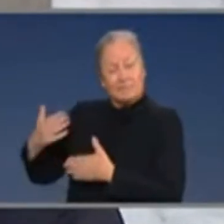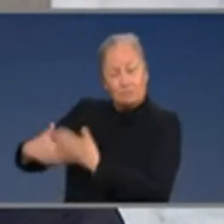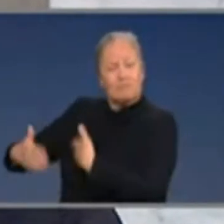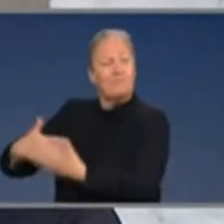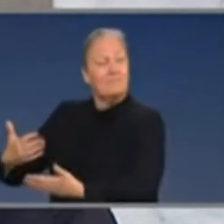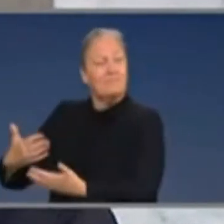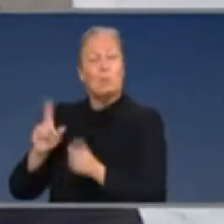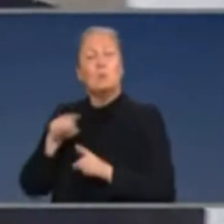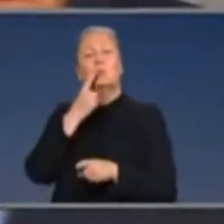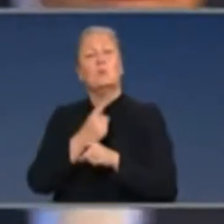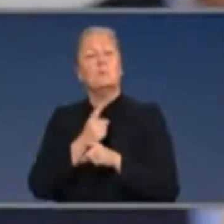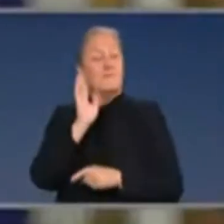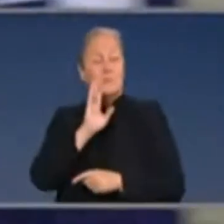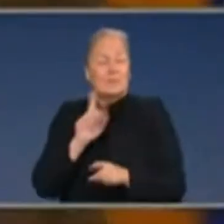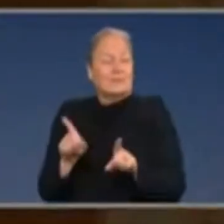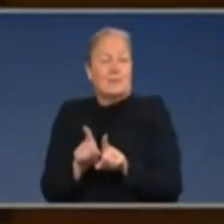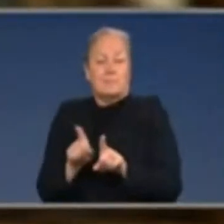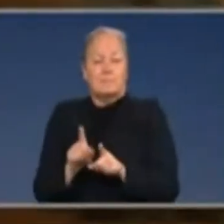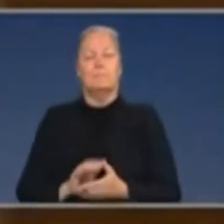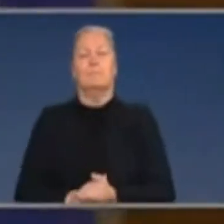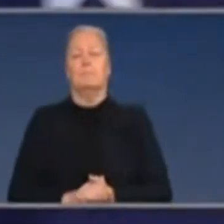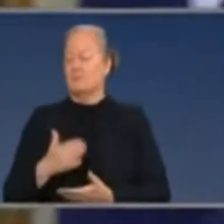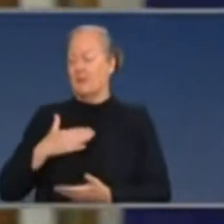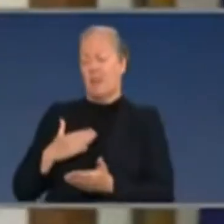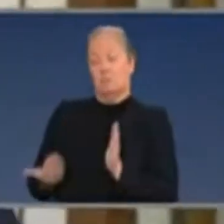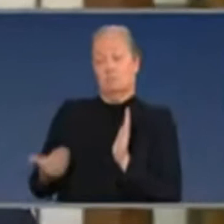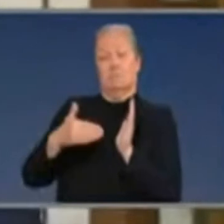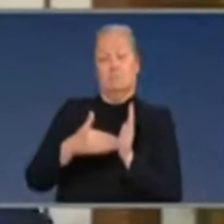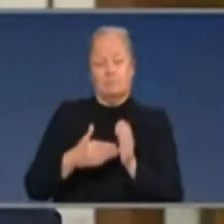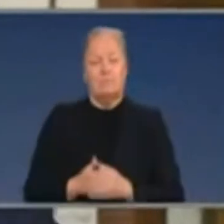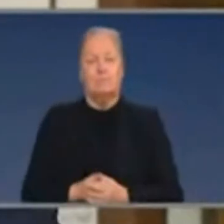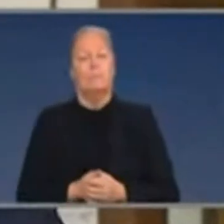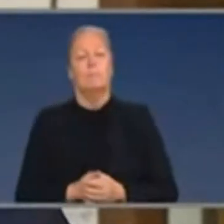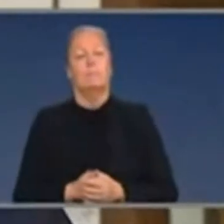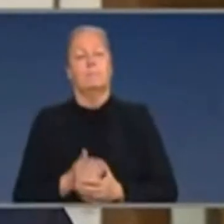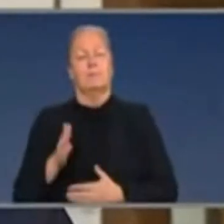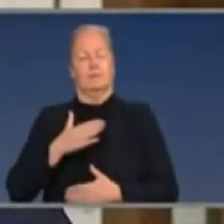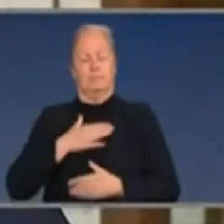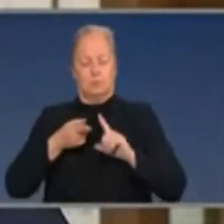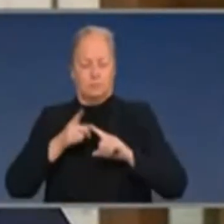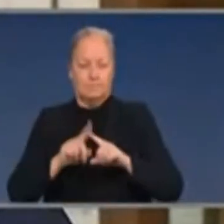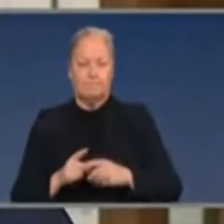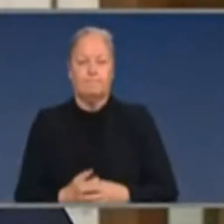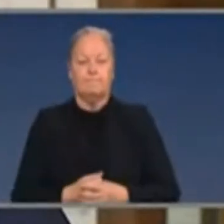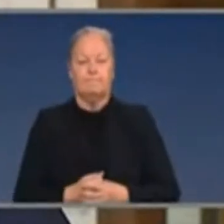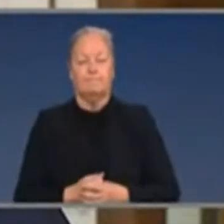the other matters that you've referred to. Catherine, just very quickly, the work is continuing. Excuse me, the three